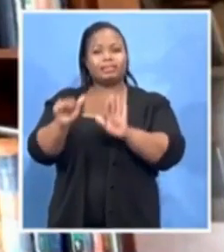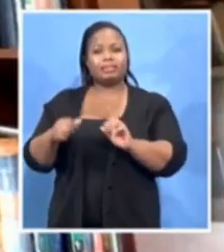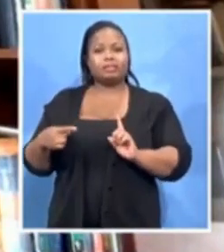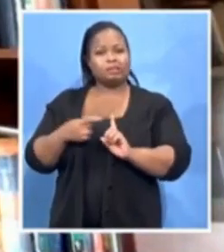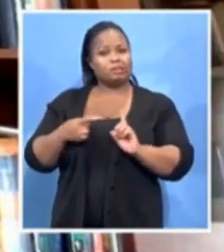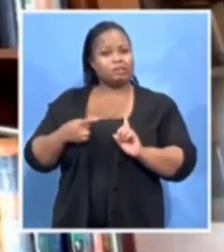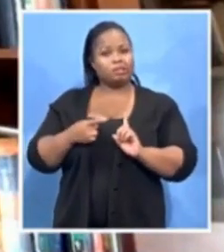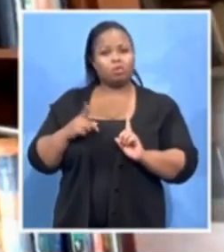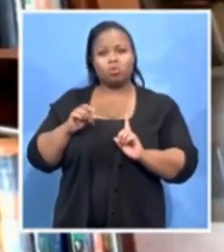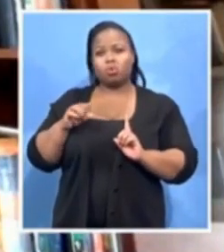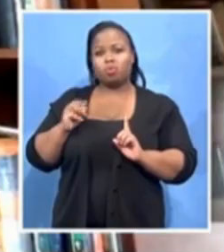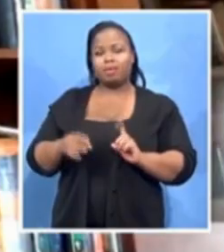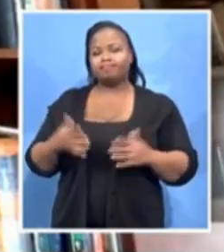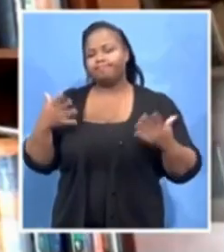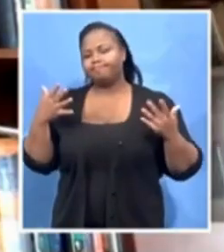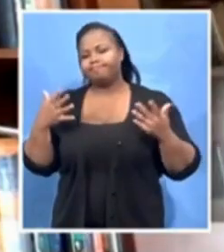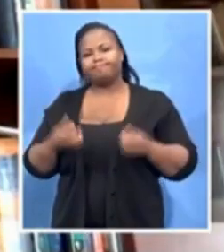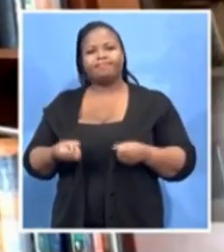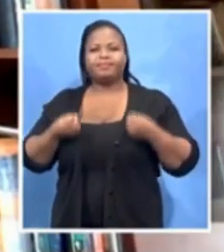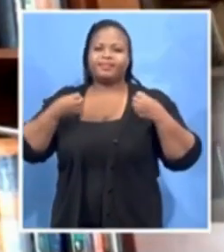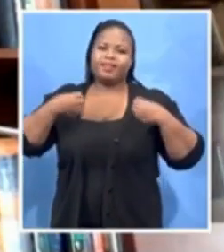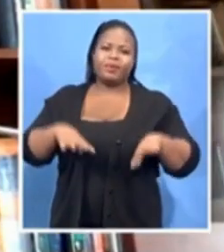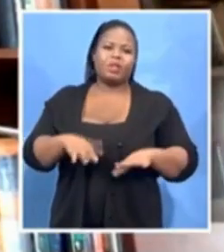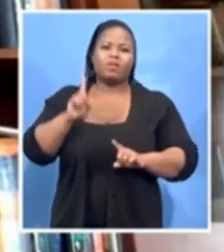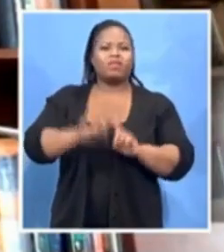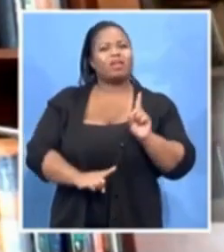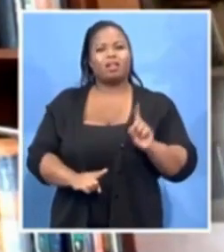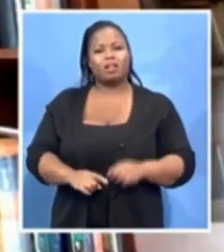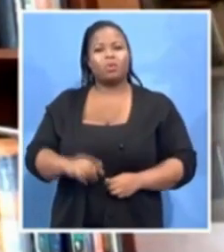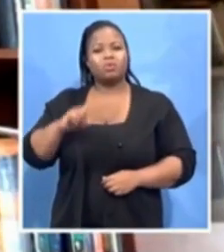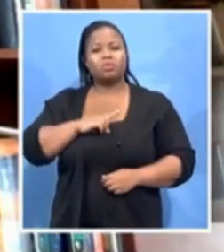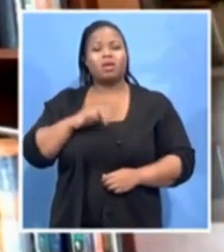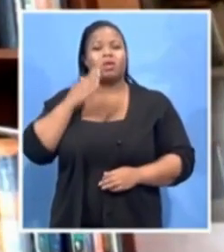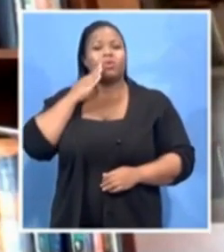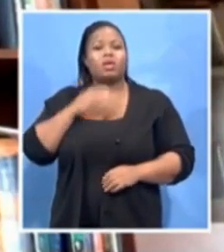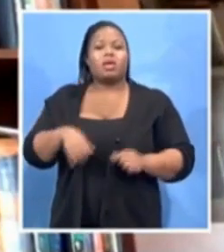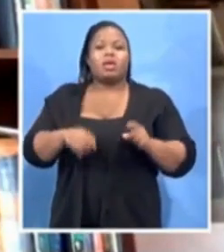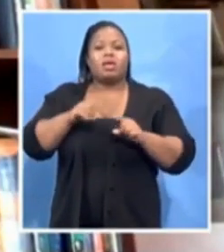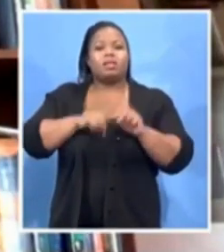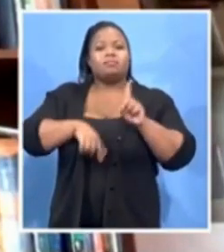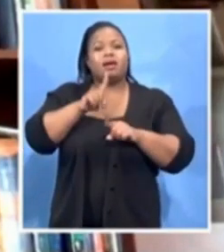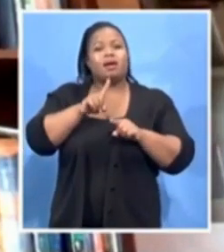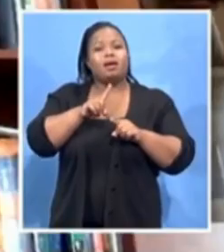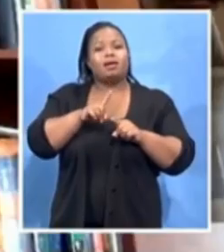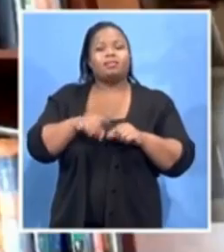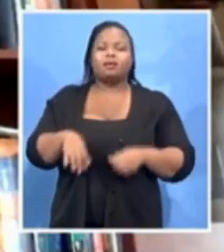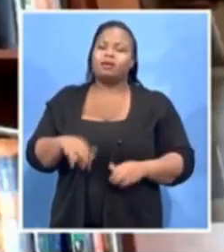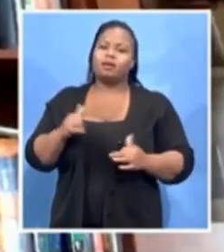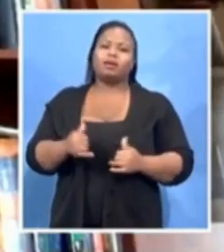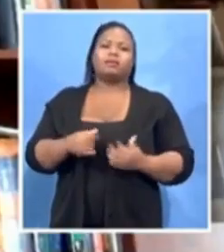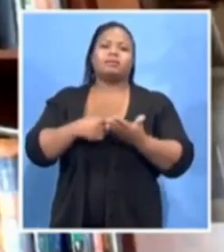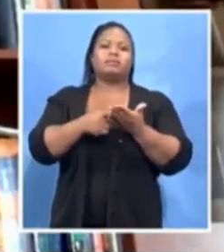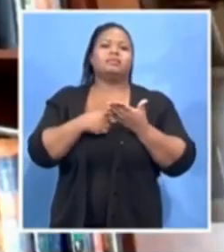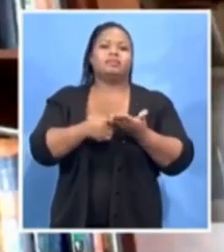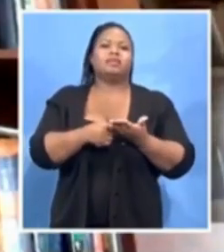after Kwame is removed from power, the Pan-Africanism debate now begins to take the